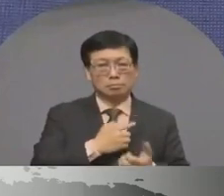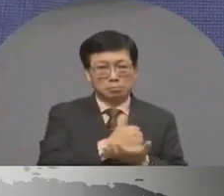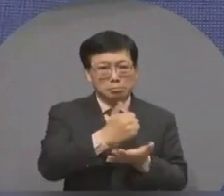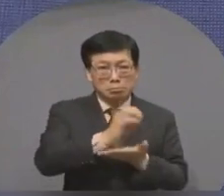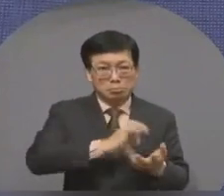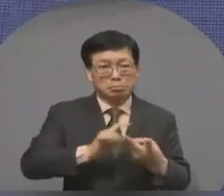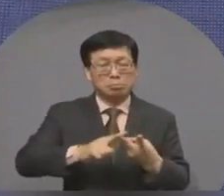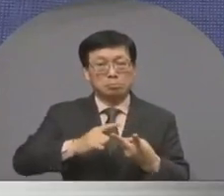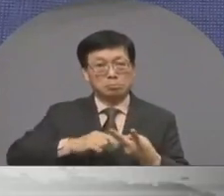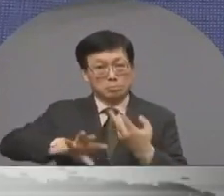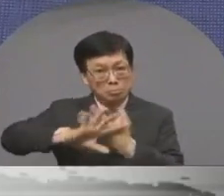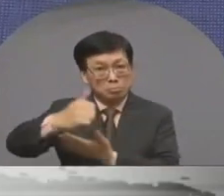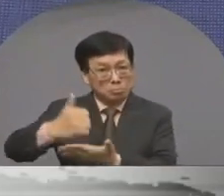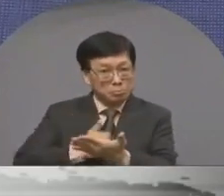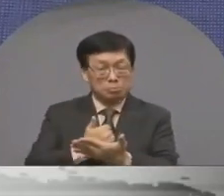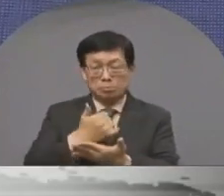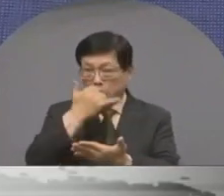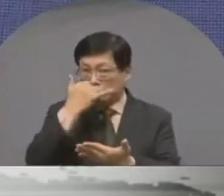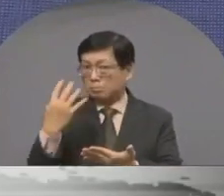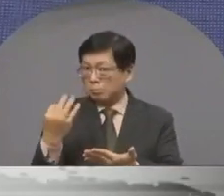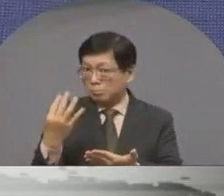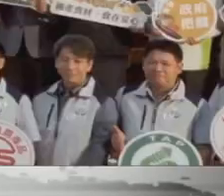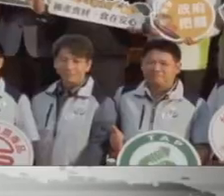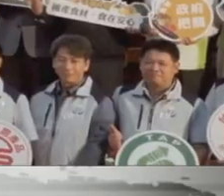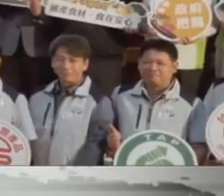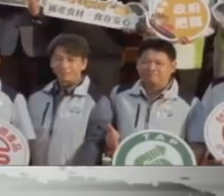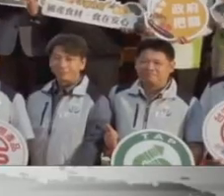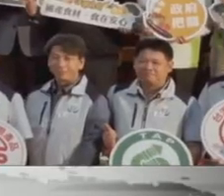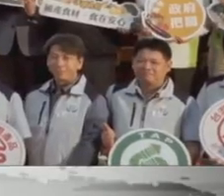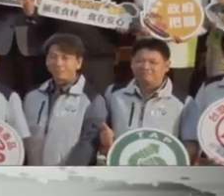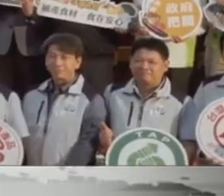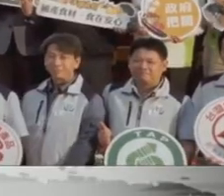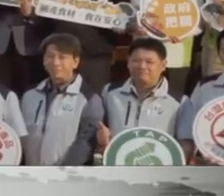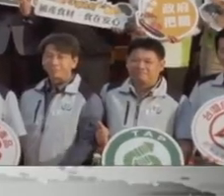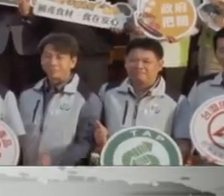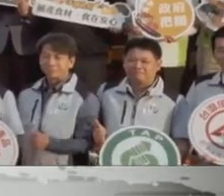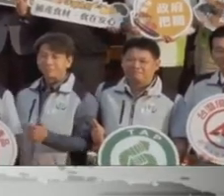imported and from which countries. All of that will be publicized. The